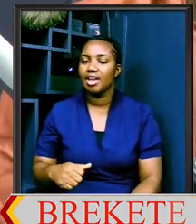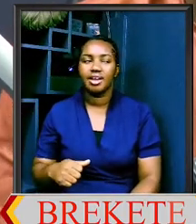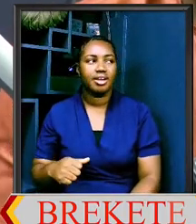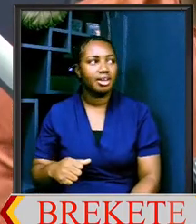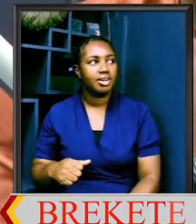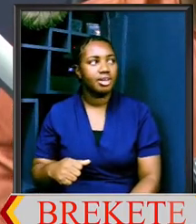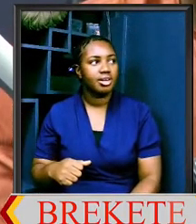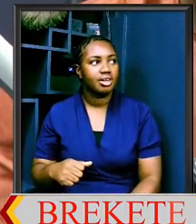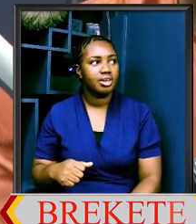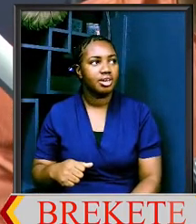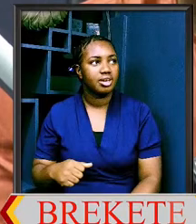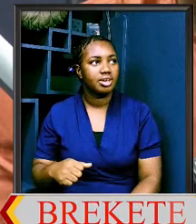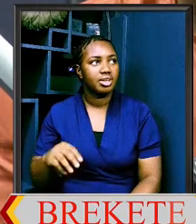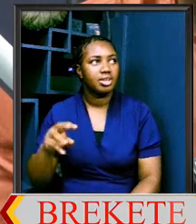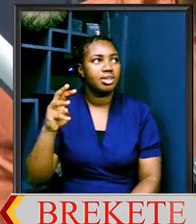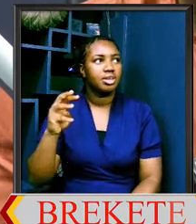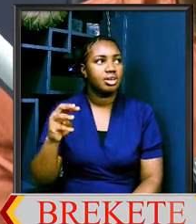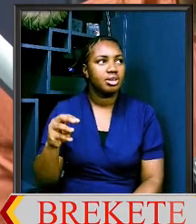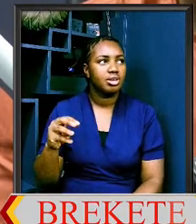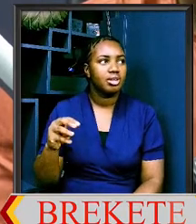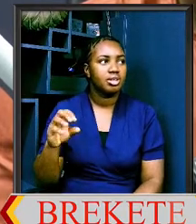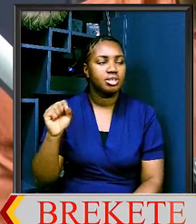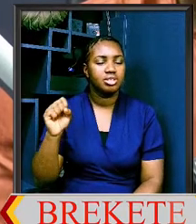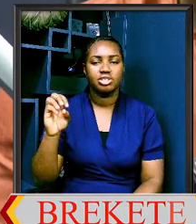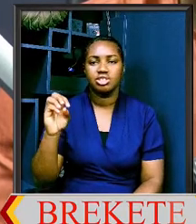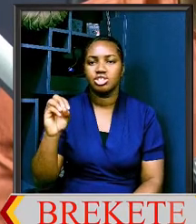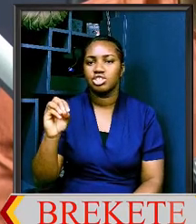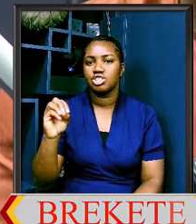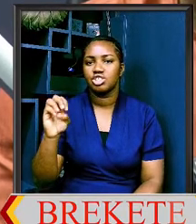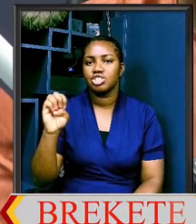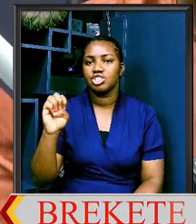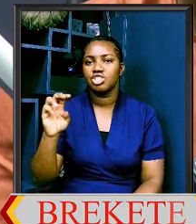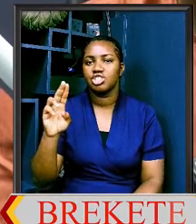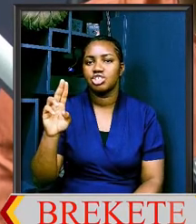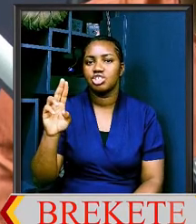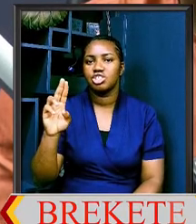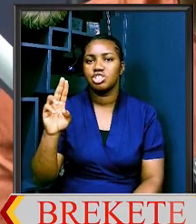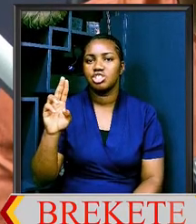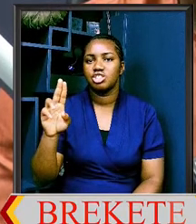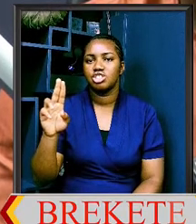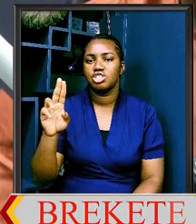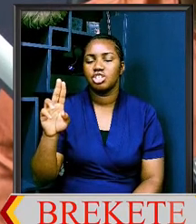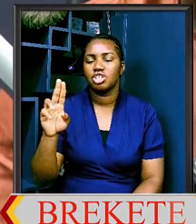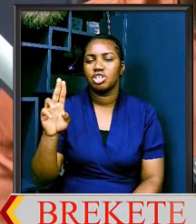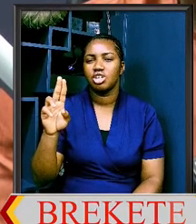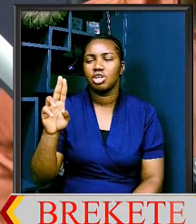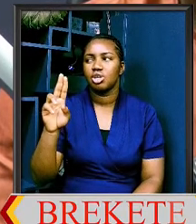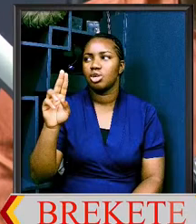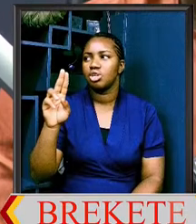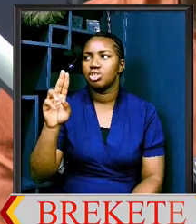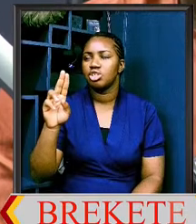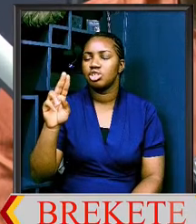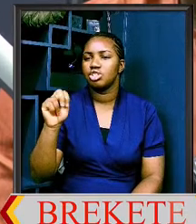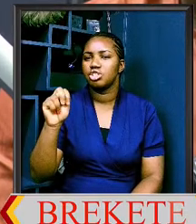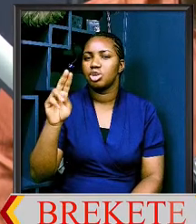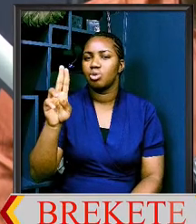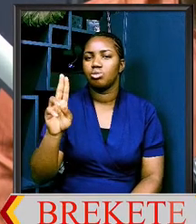Mehula. Oga, compose yourself. Shehu Mehula, sir. Babangida, Shehu Mehula. Yes, sir.